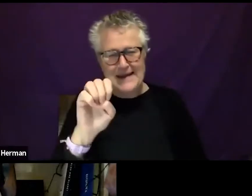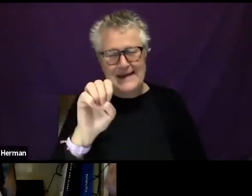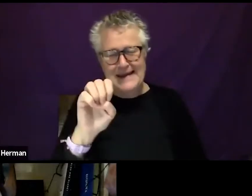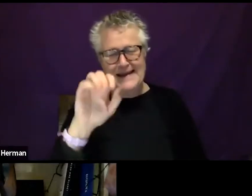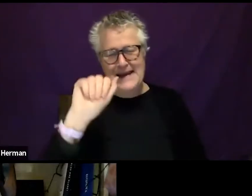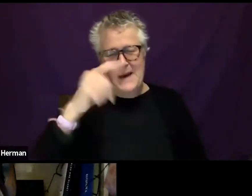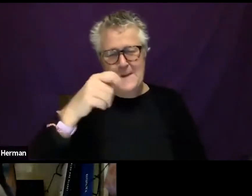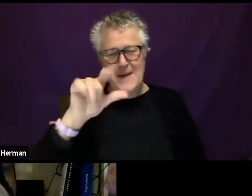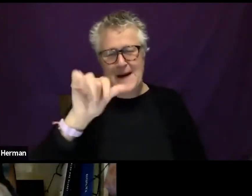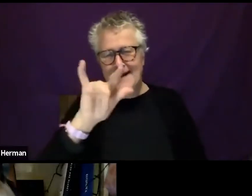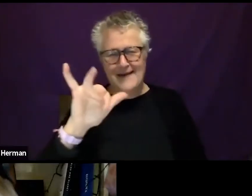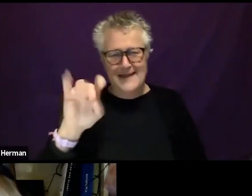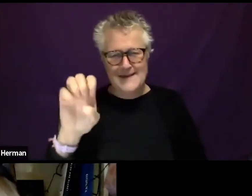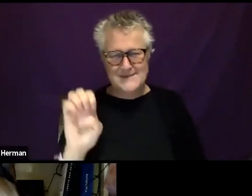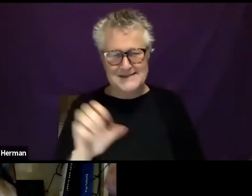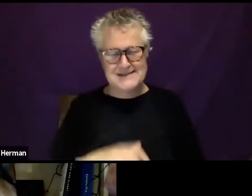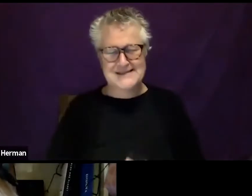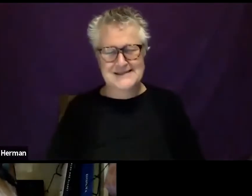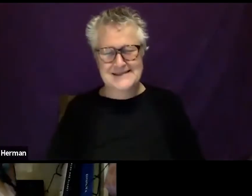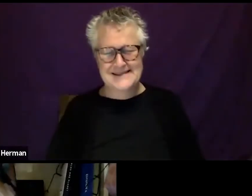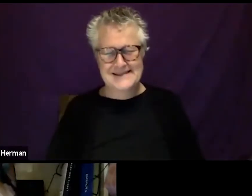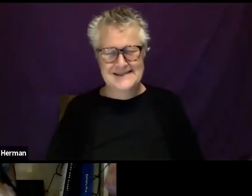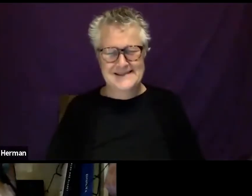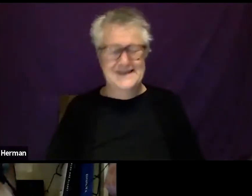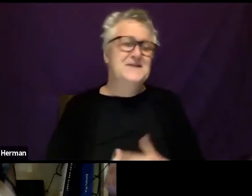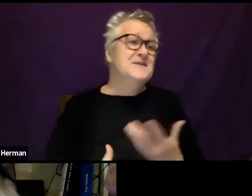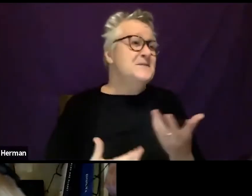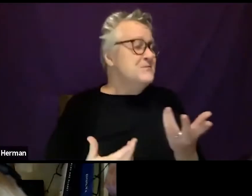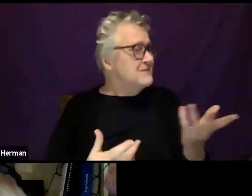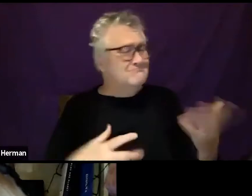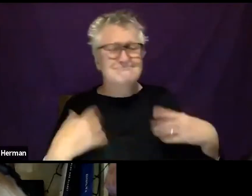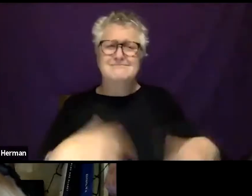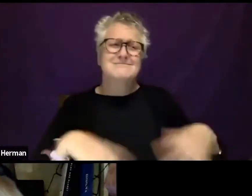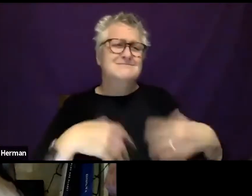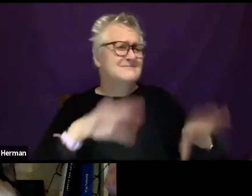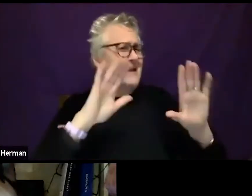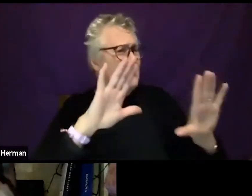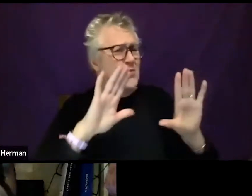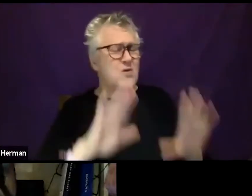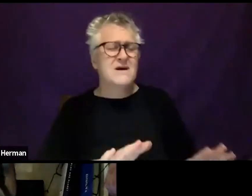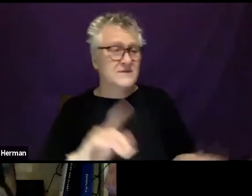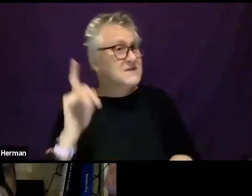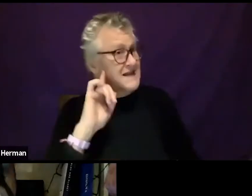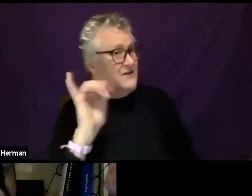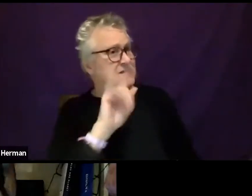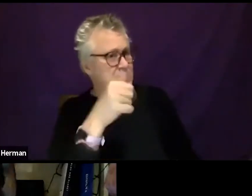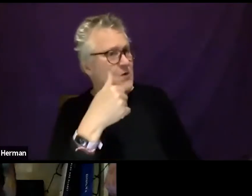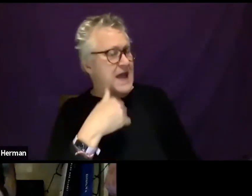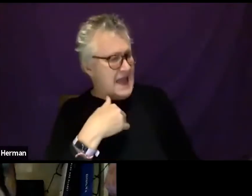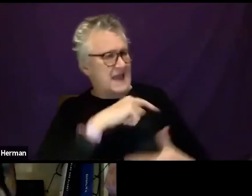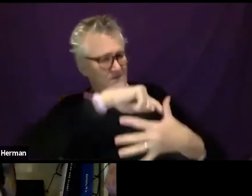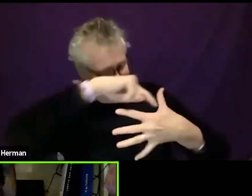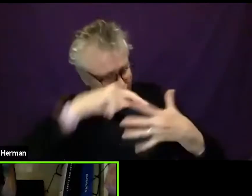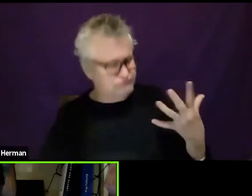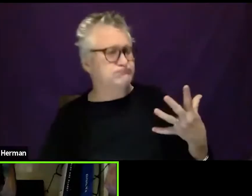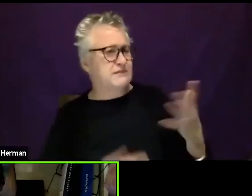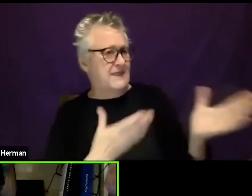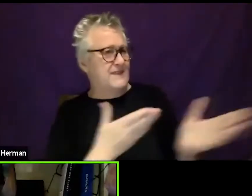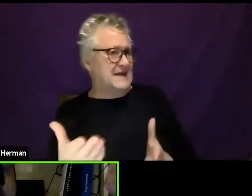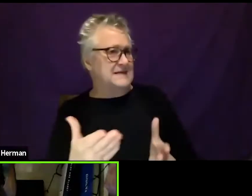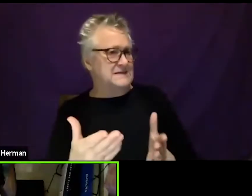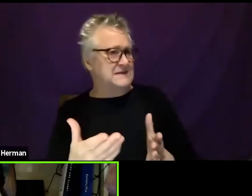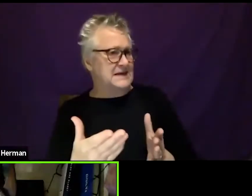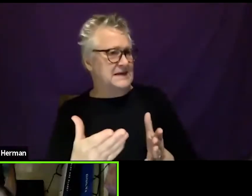you do for yourself, and that you can move away from this for a time being and re-energize. And I think that's